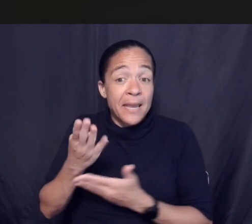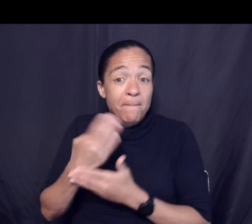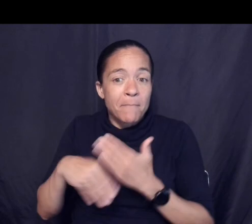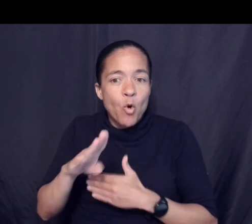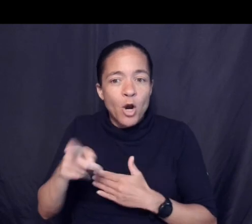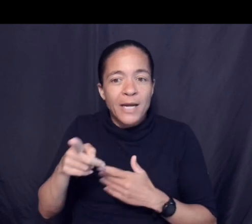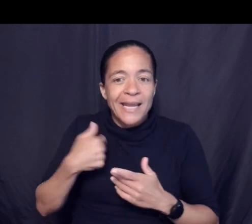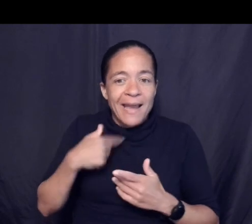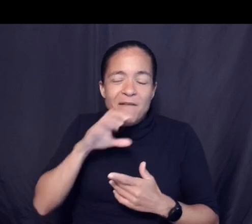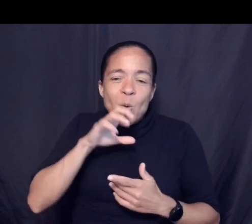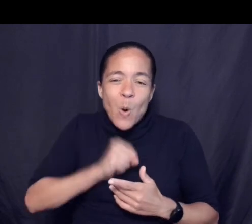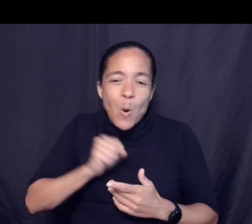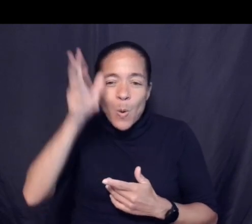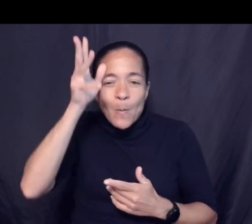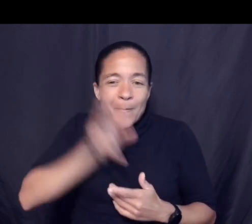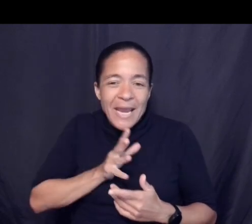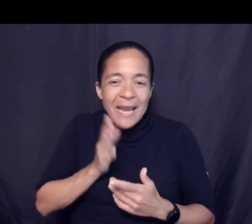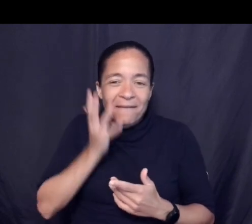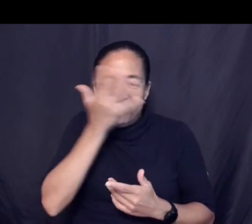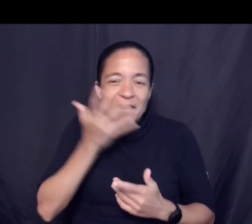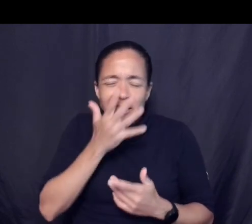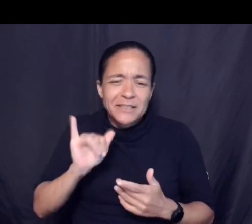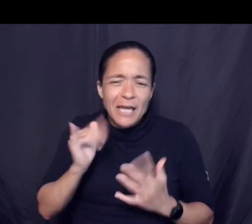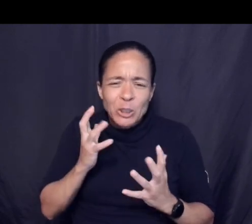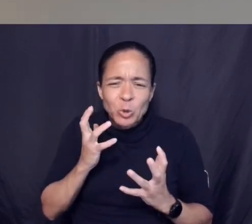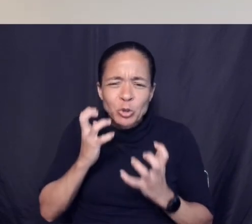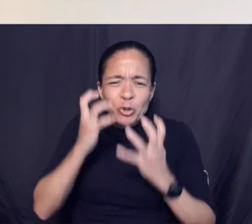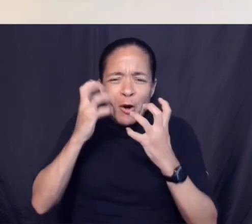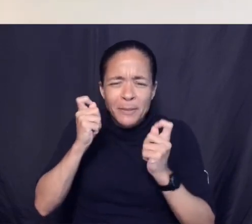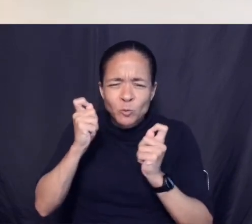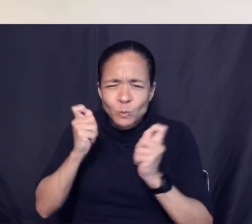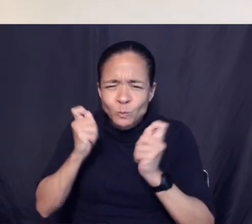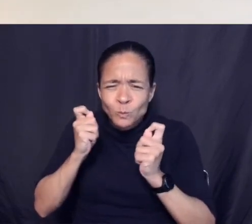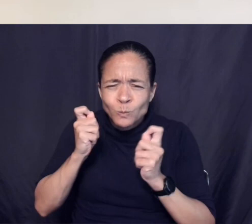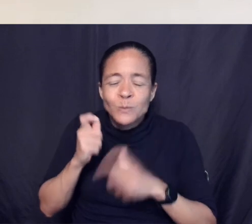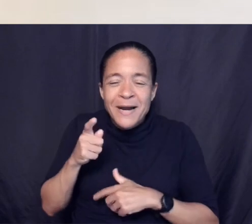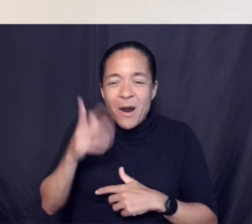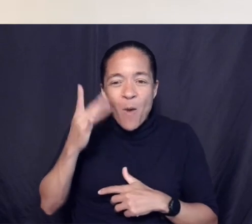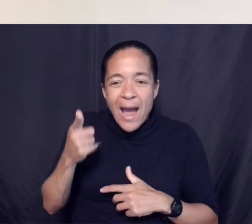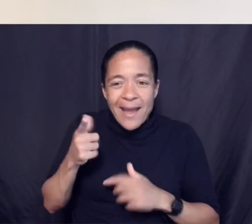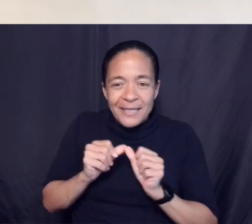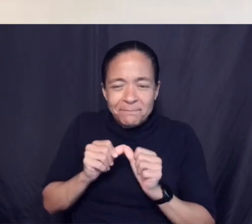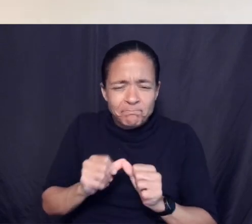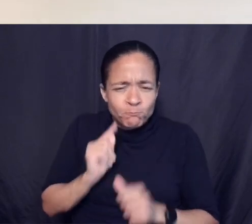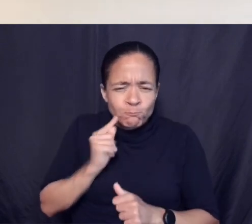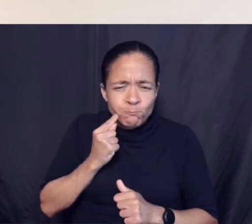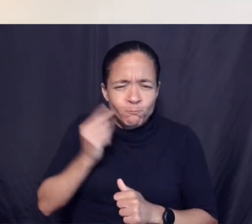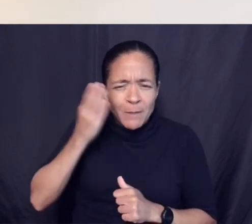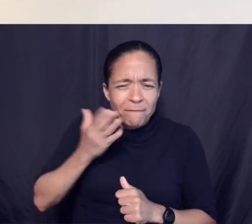would joke that he has an old man face, like a grumpy old man face, because he just always looks so serious.